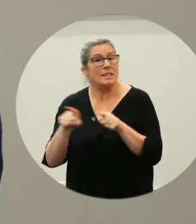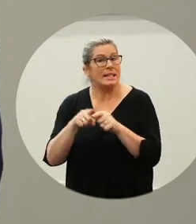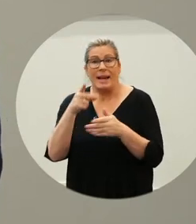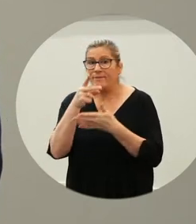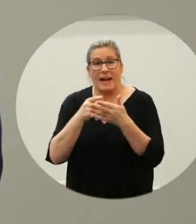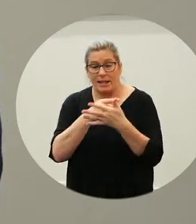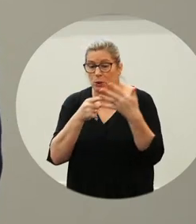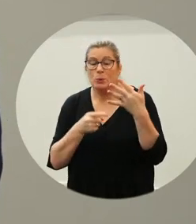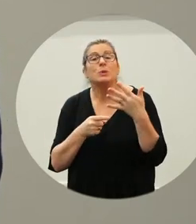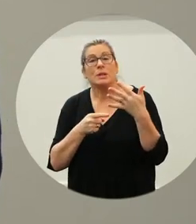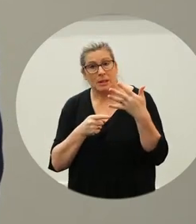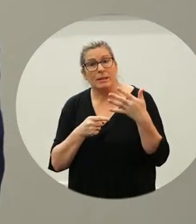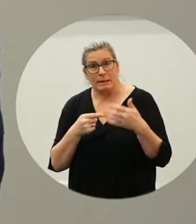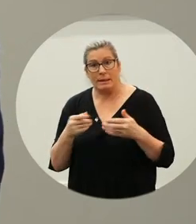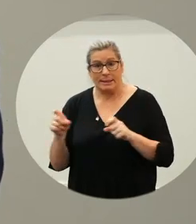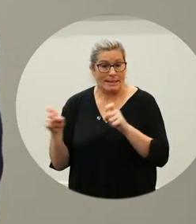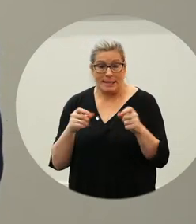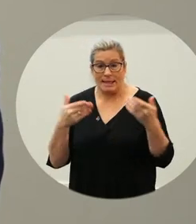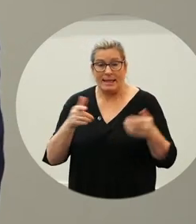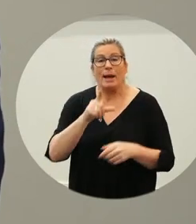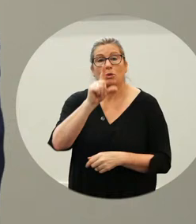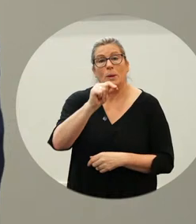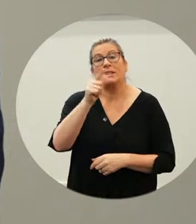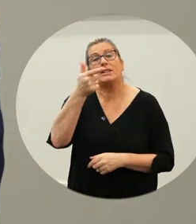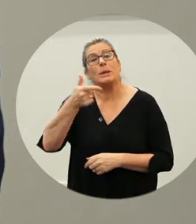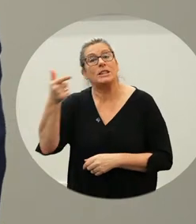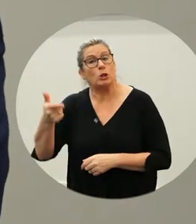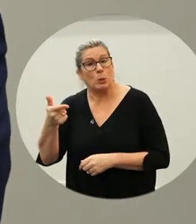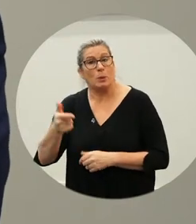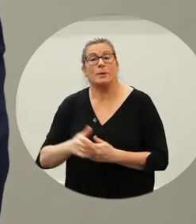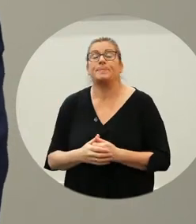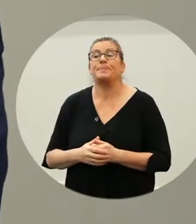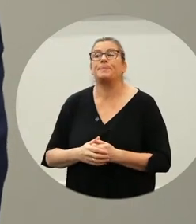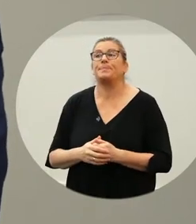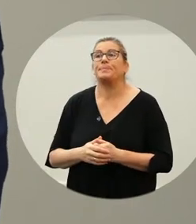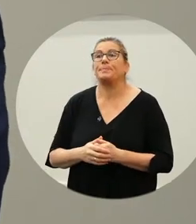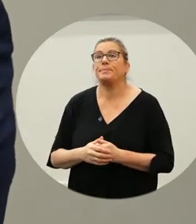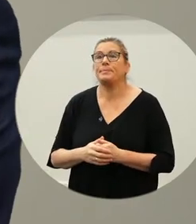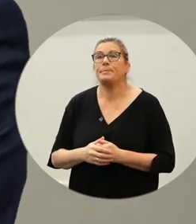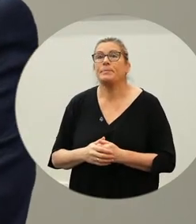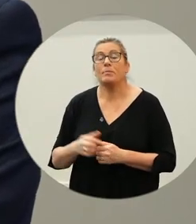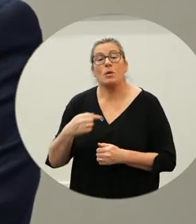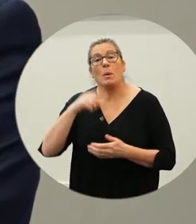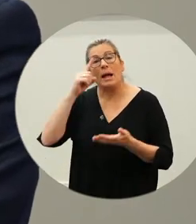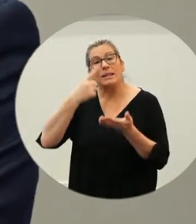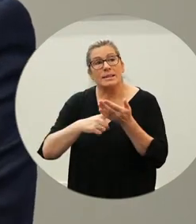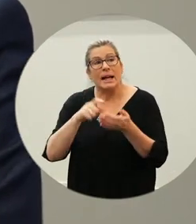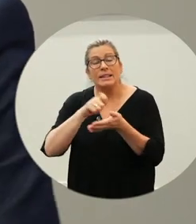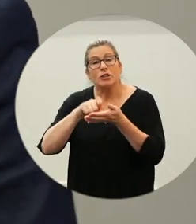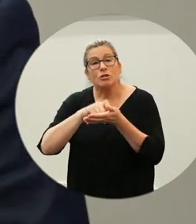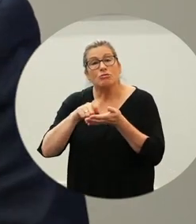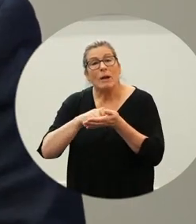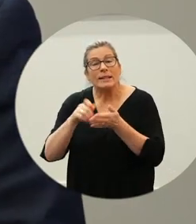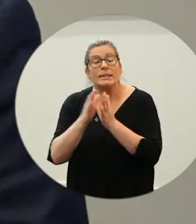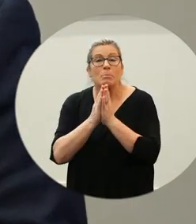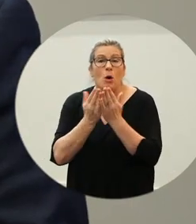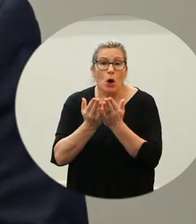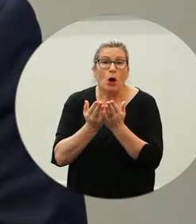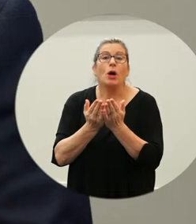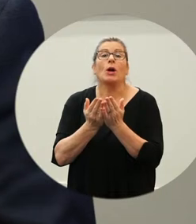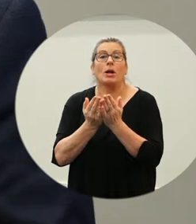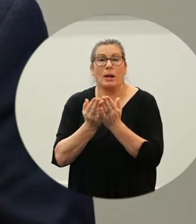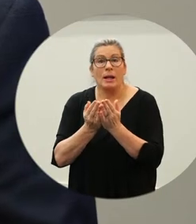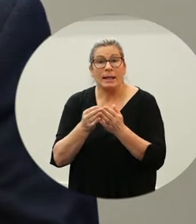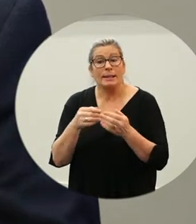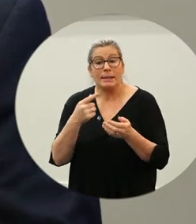still in 2022. So I decided to write the book. It is a warts and